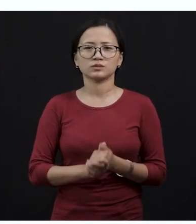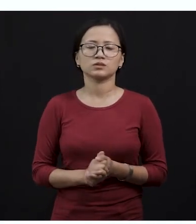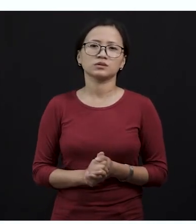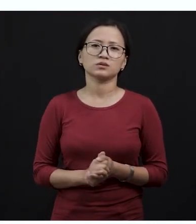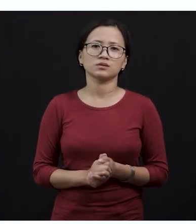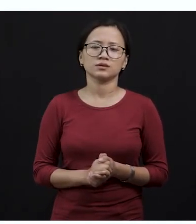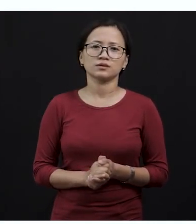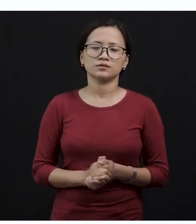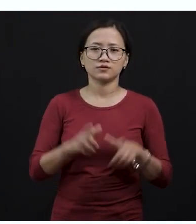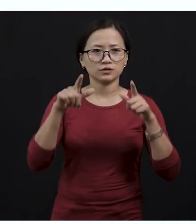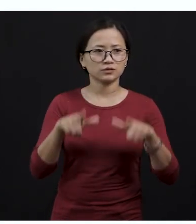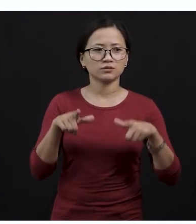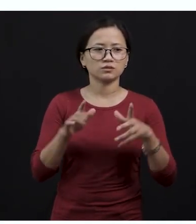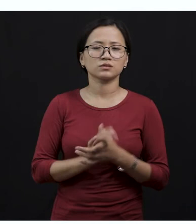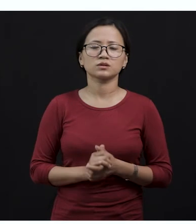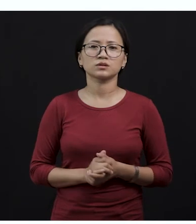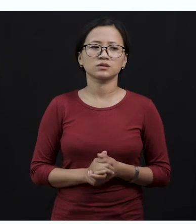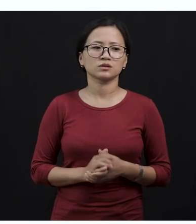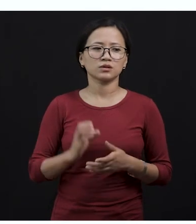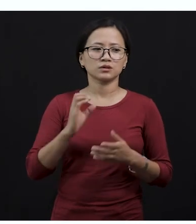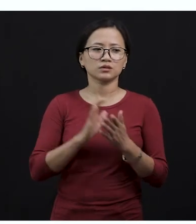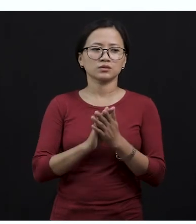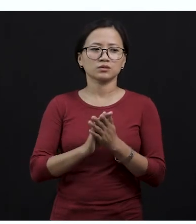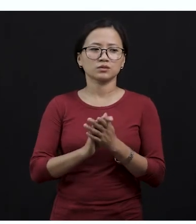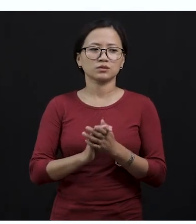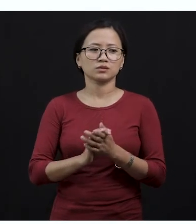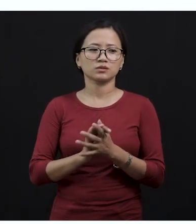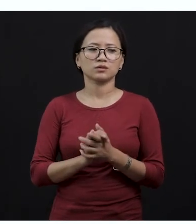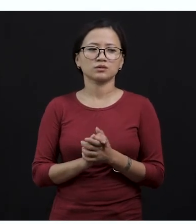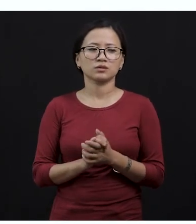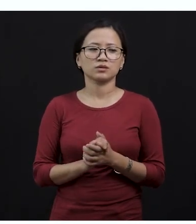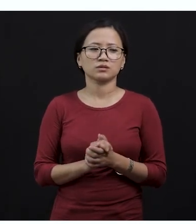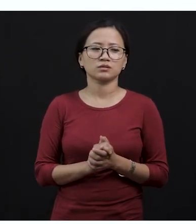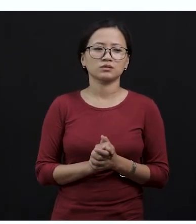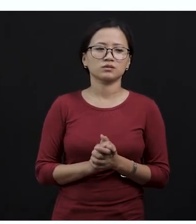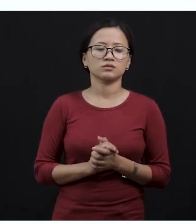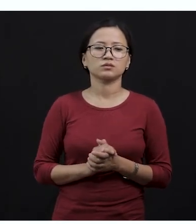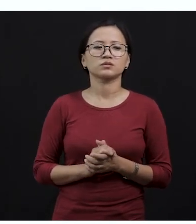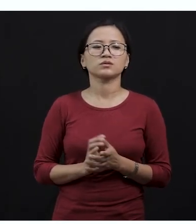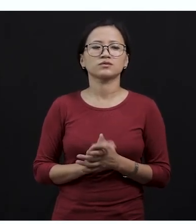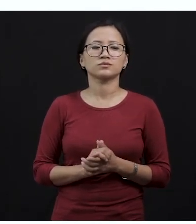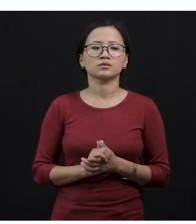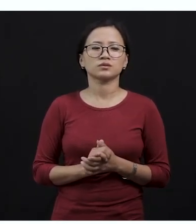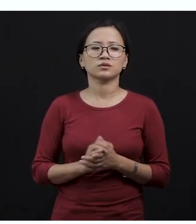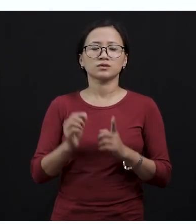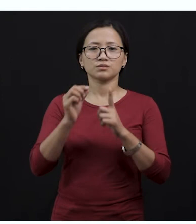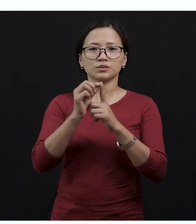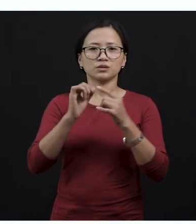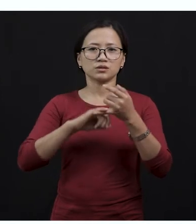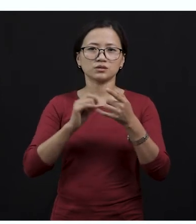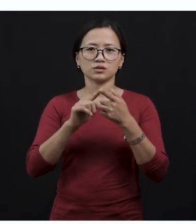false, okay, false feet, which is known as pseudopodia. What is it, students? Yes,